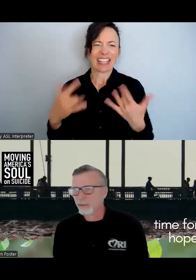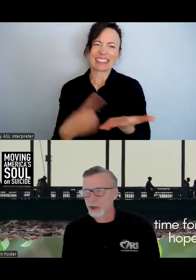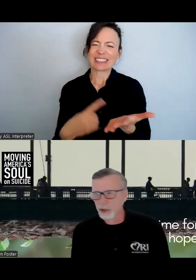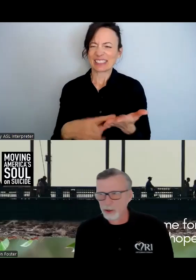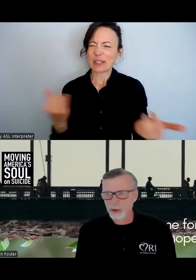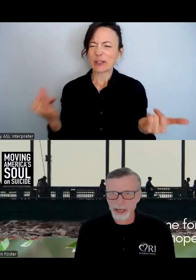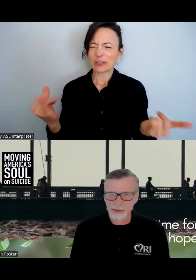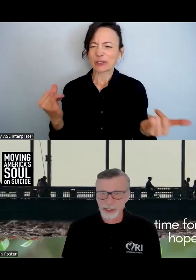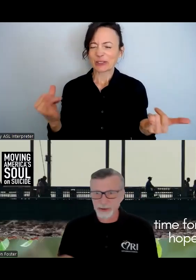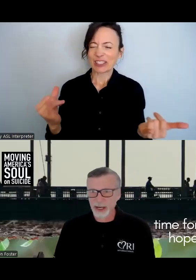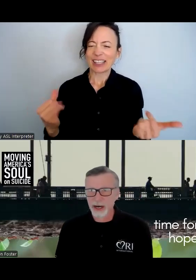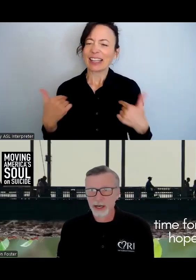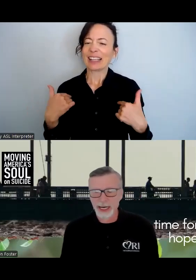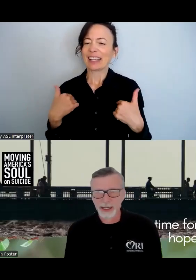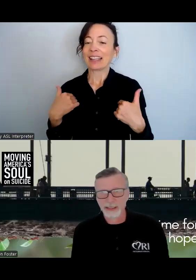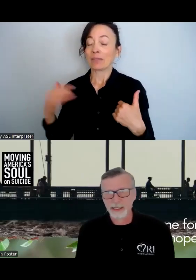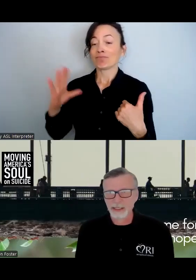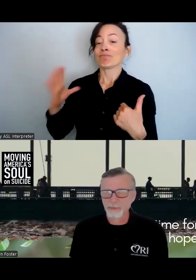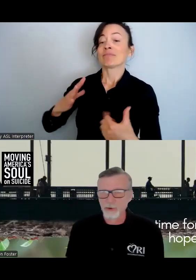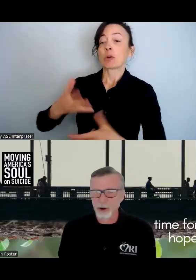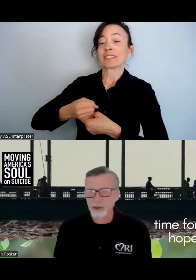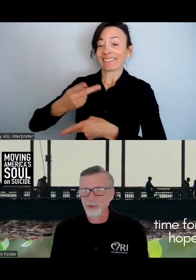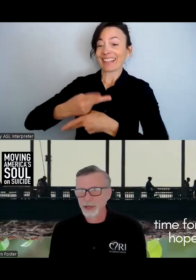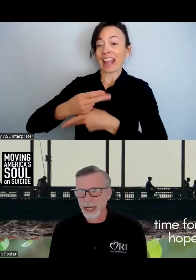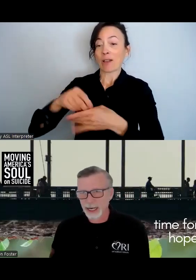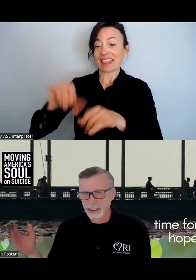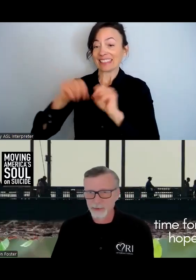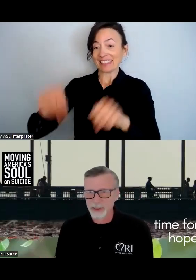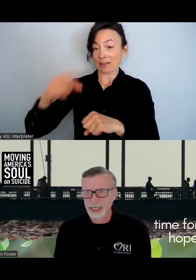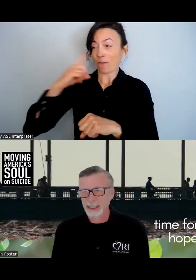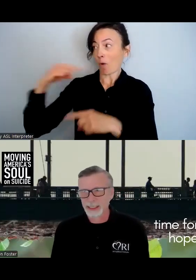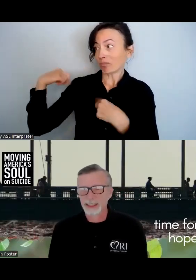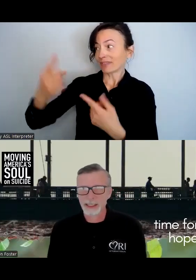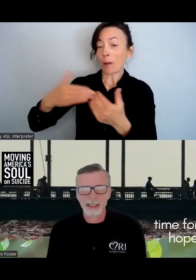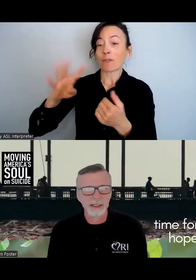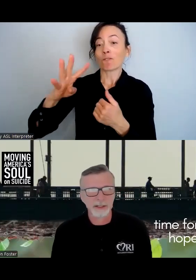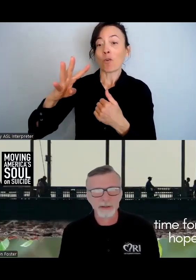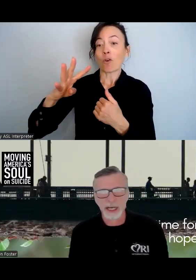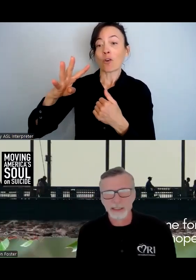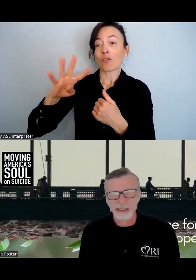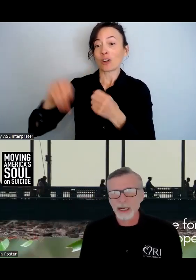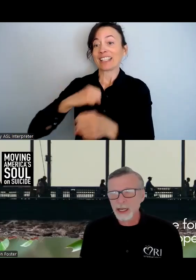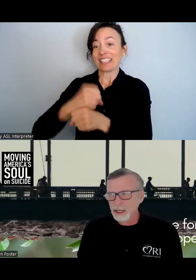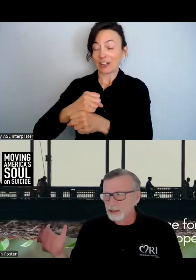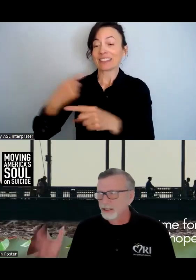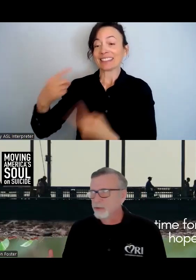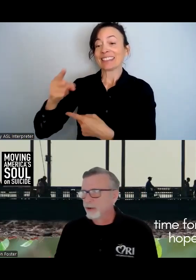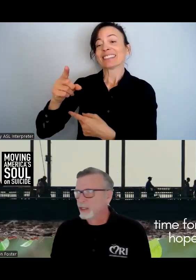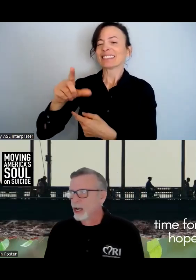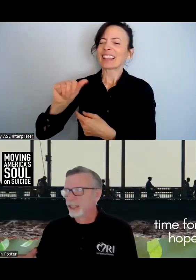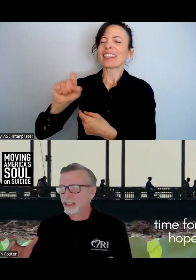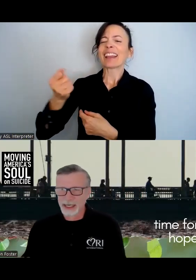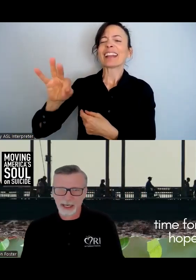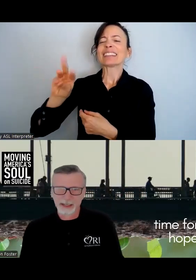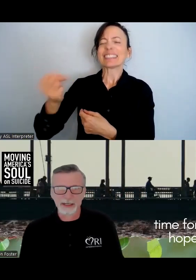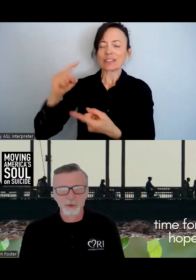as someone who has received care in the system for almost 4 decades, from the late 60s into the 2000s. The stuff that we have